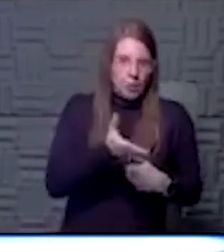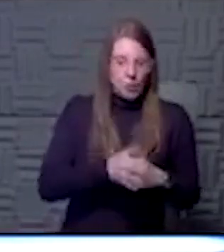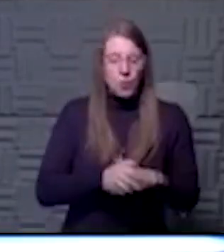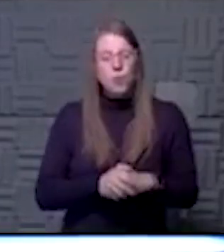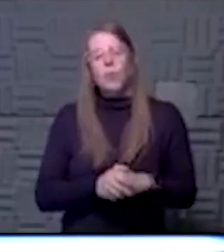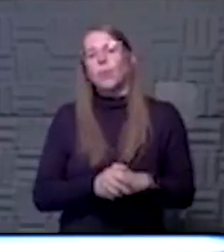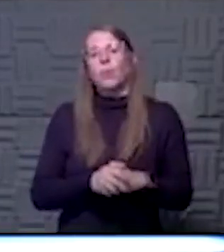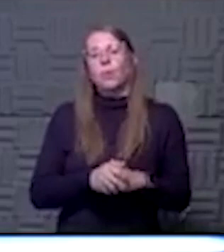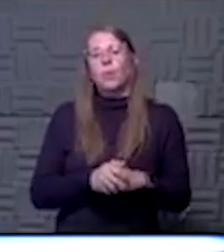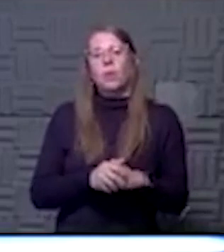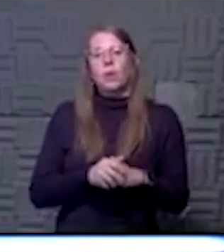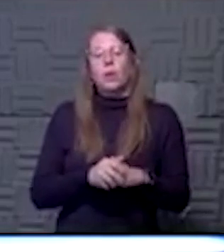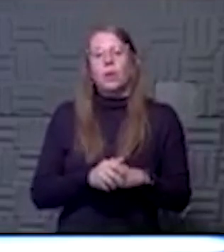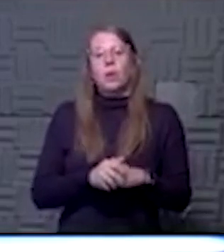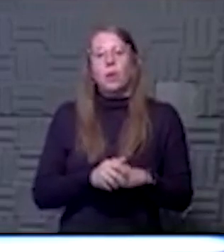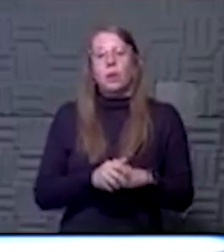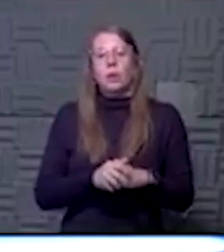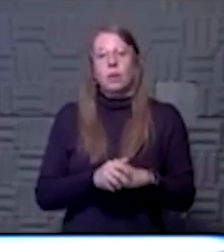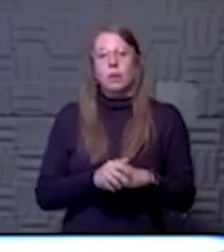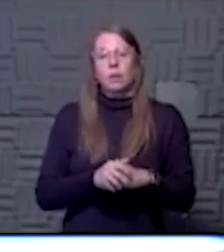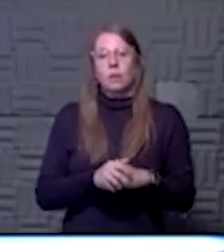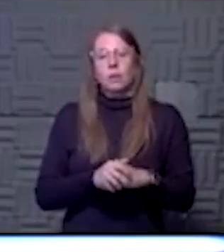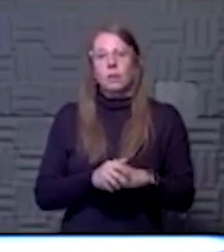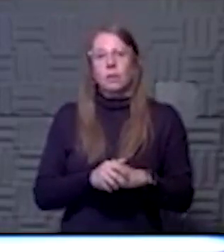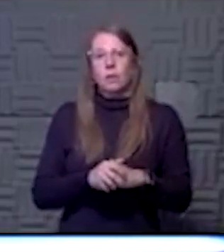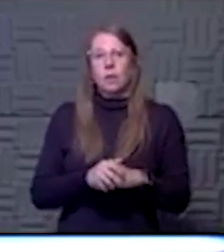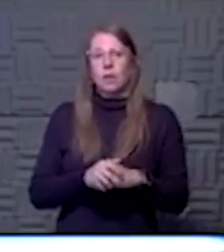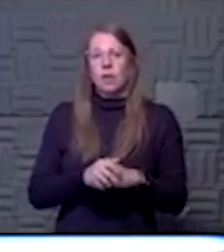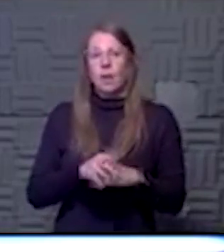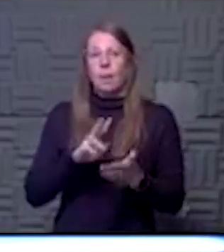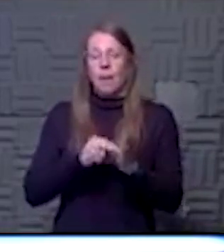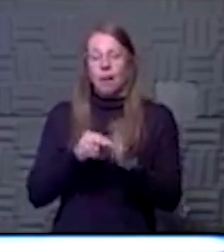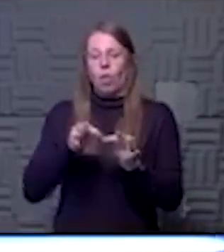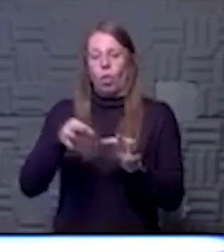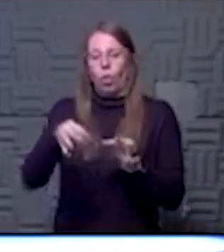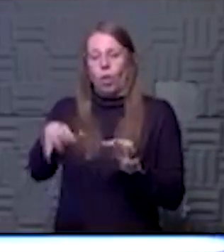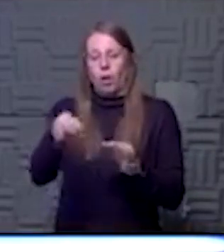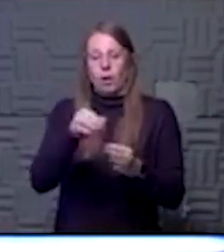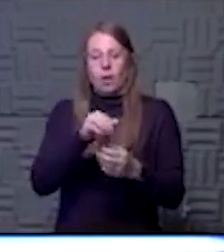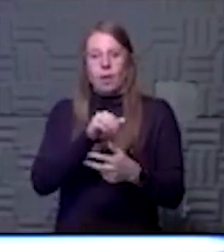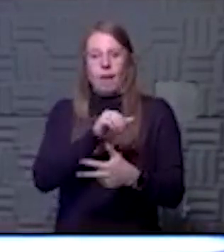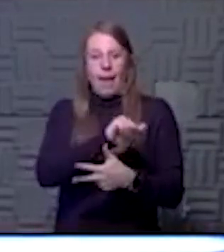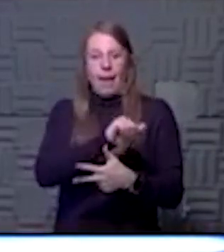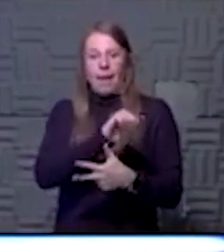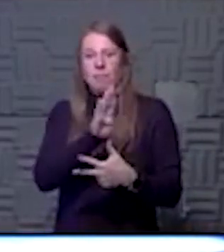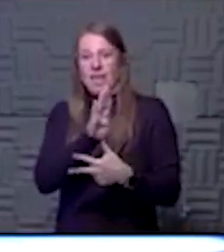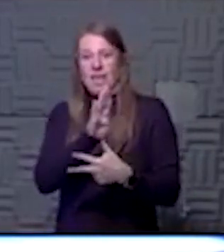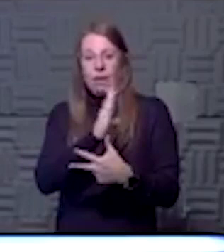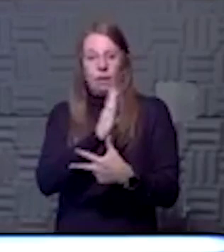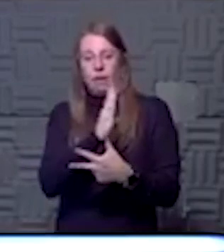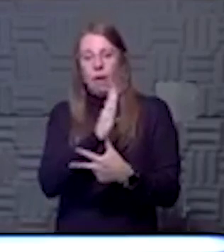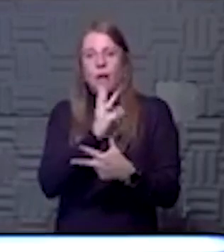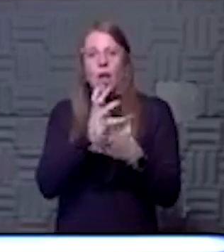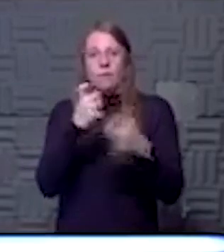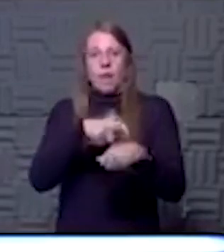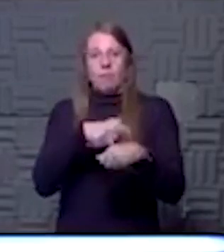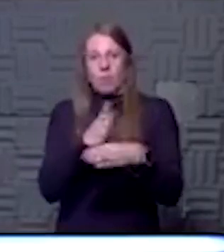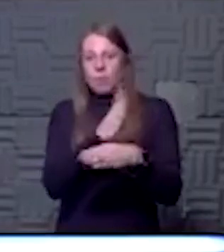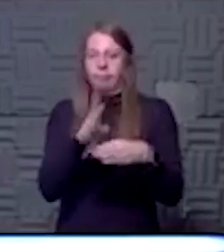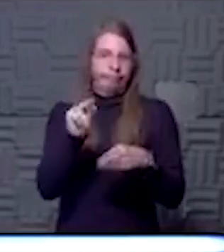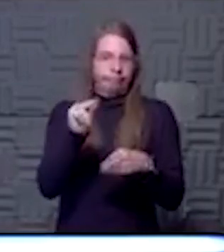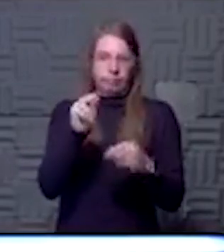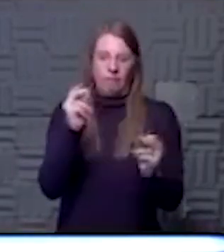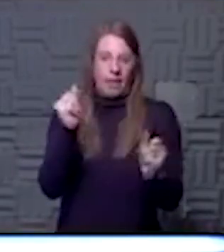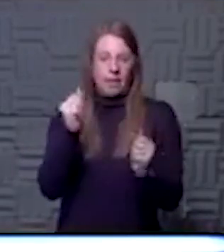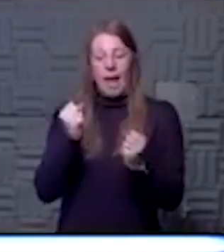And we don't expect a great deal of distance between phase 1A and phase 1B. The big question will be how much vaccine